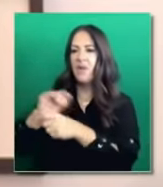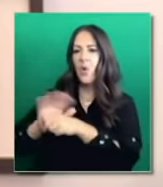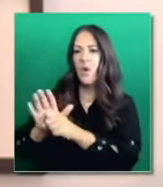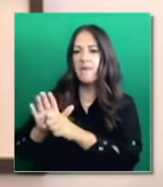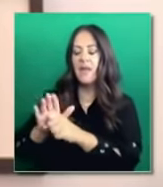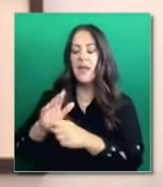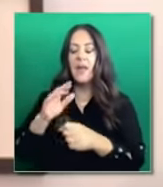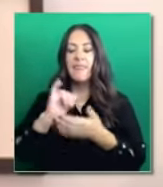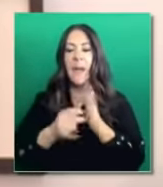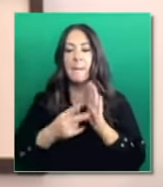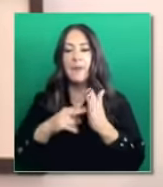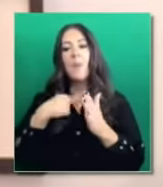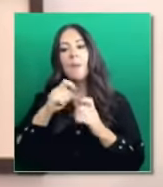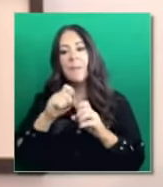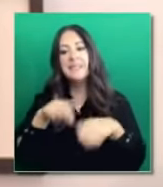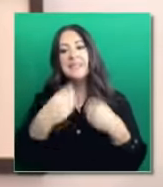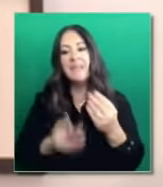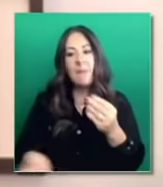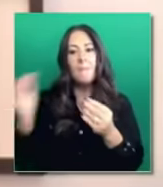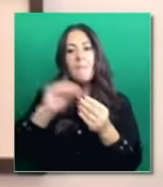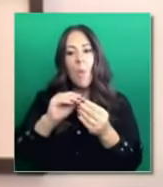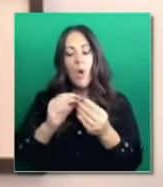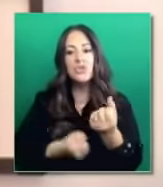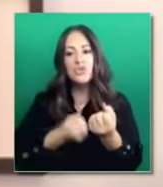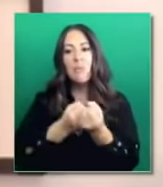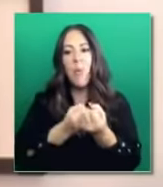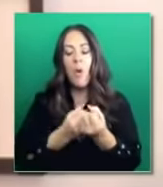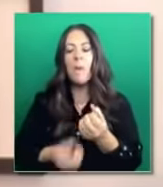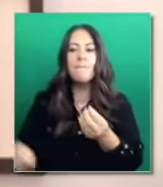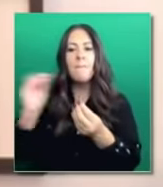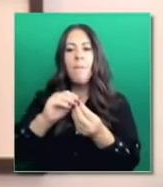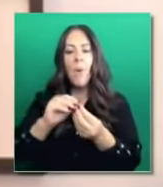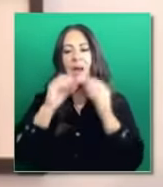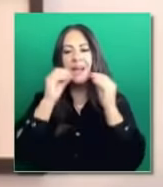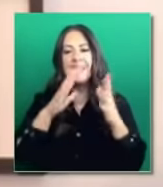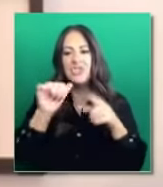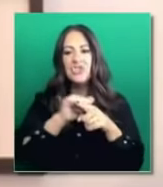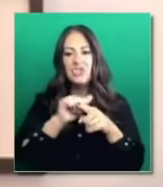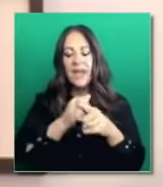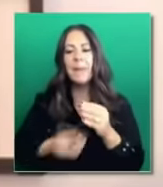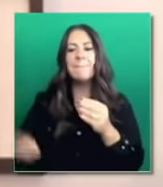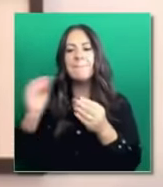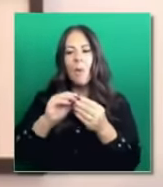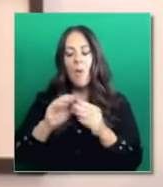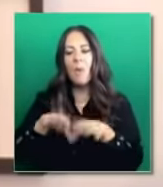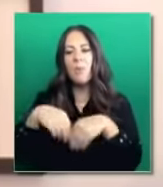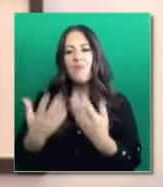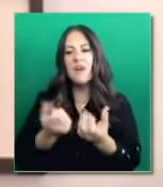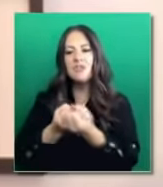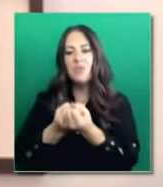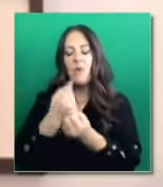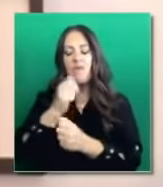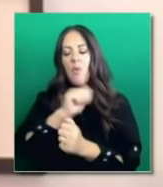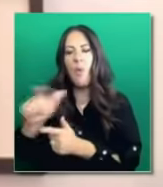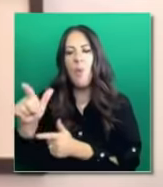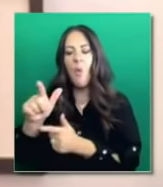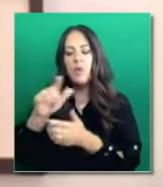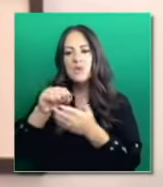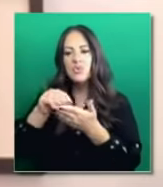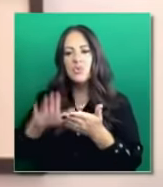our schools and to our educators. We have to provide more professional development. We have to ensure that students have the appropriate technology. And let's face